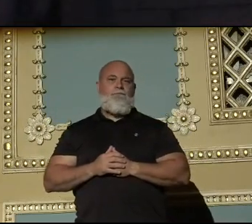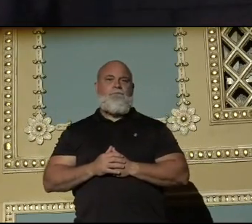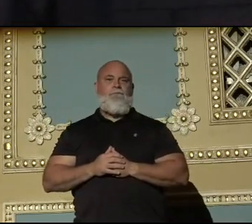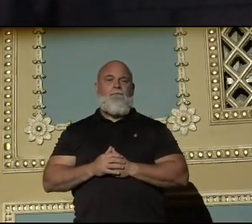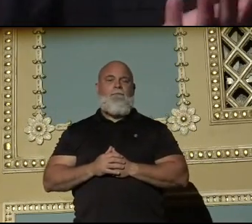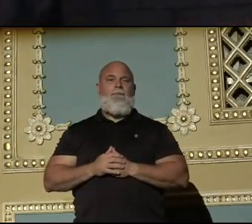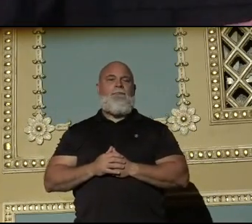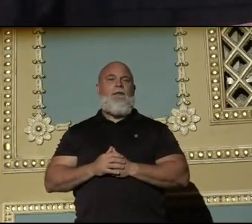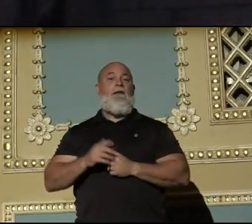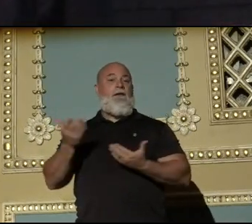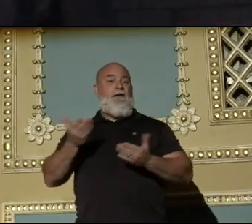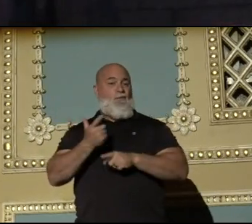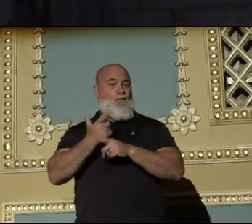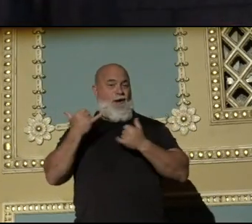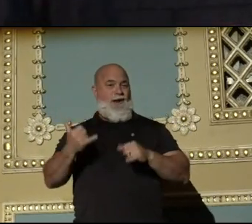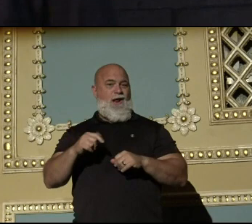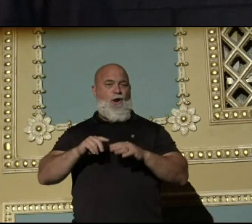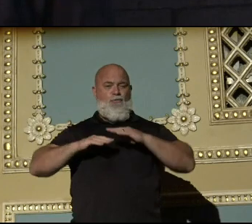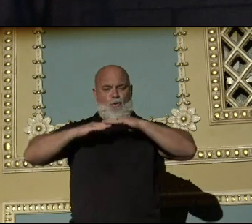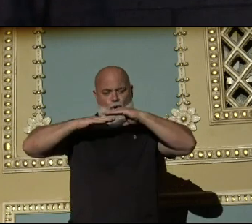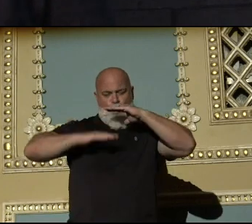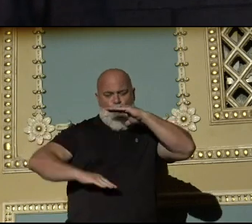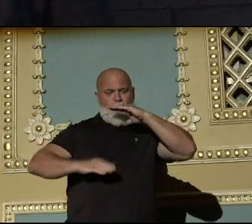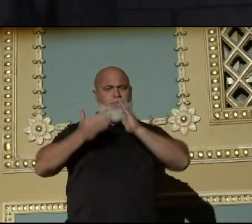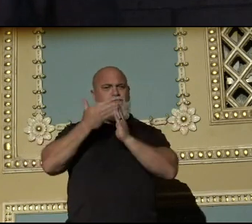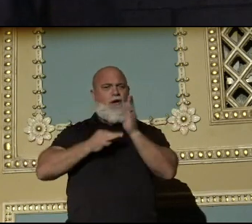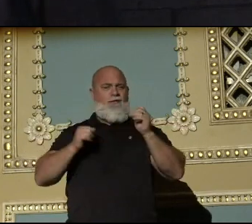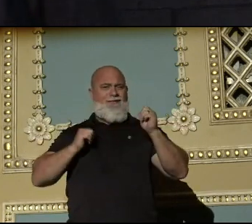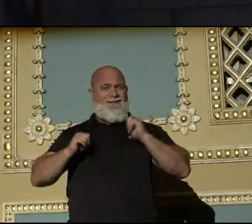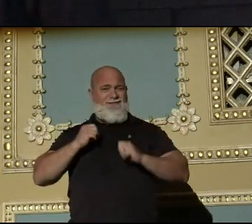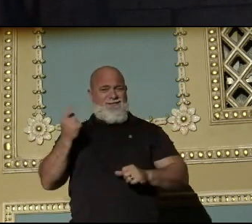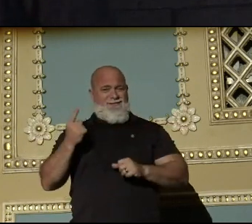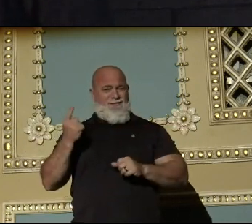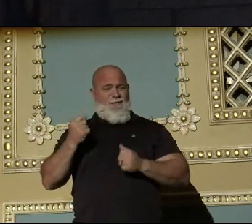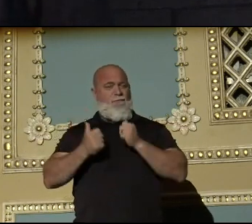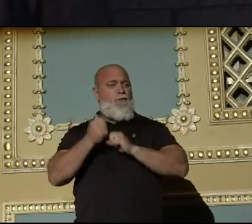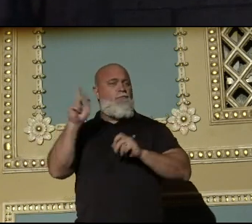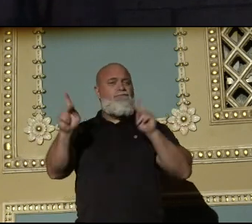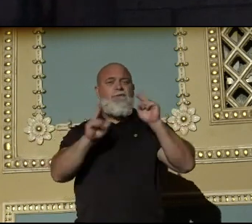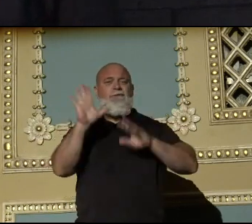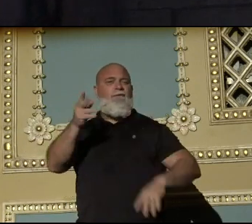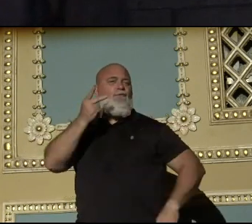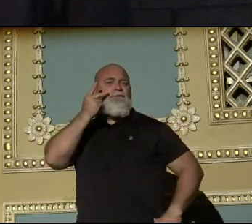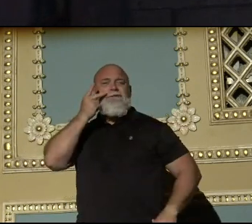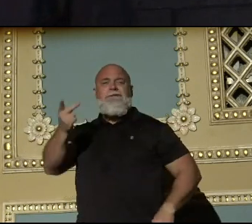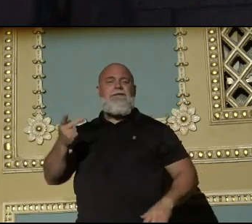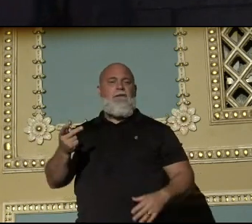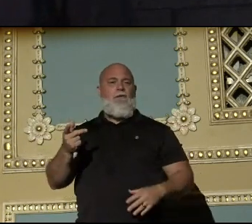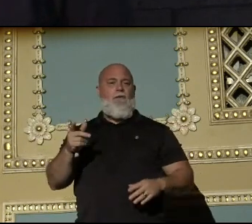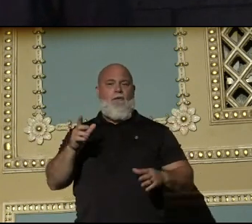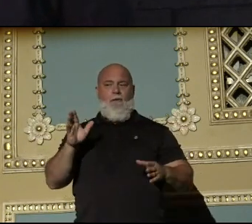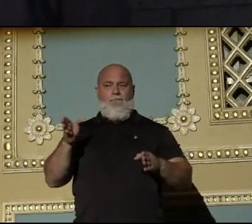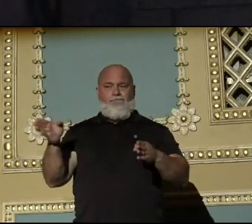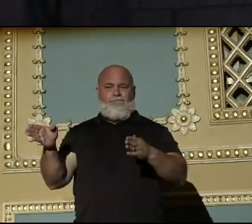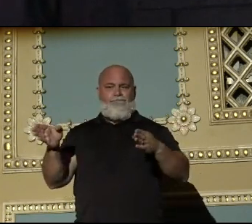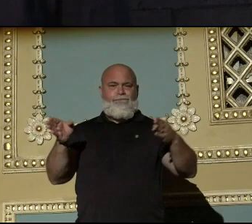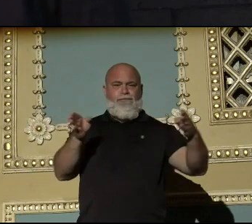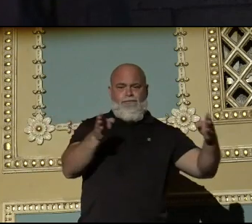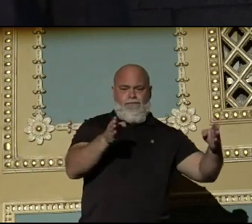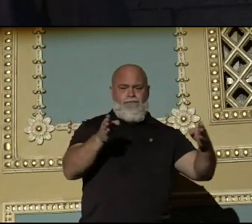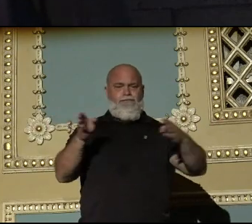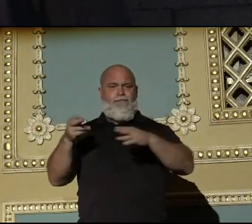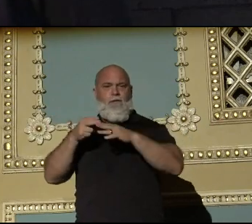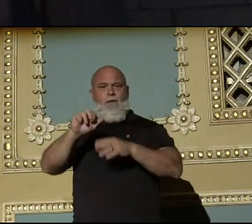Here we are in the lowest part of the theater. There's something here that most people never see, a movable part of our stage called the apron,